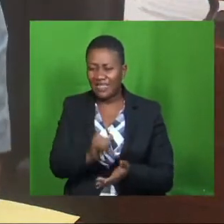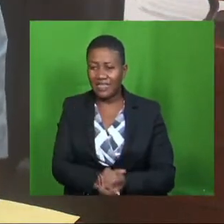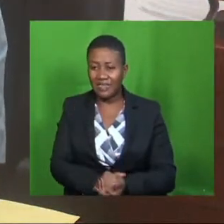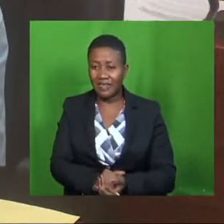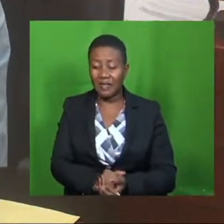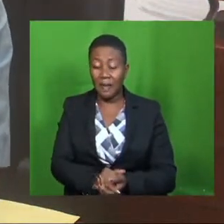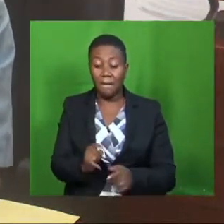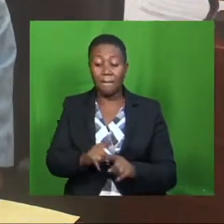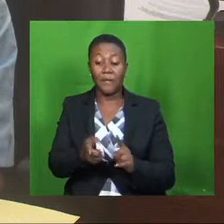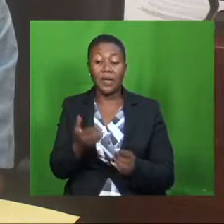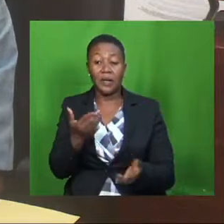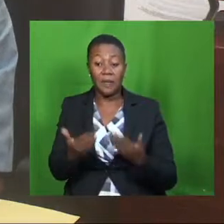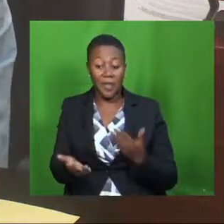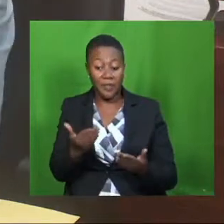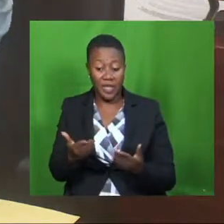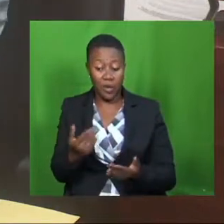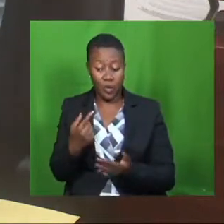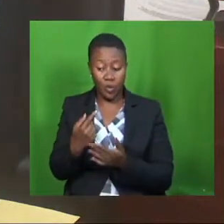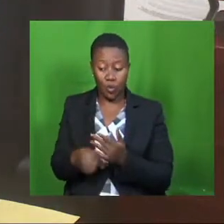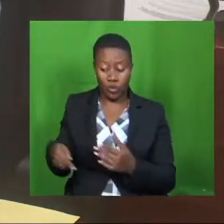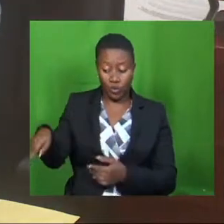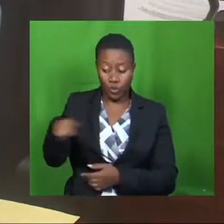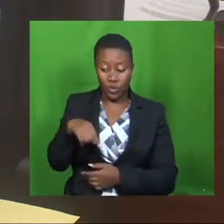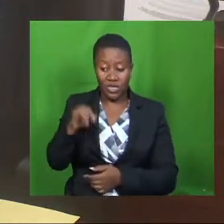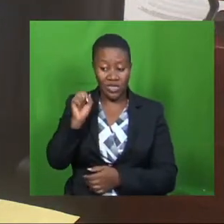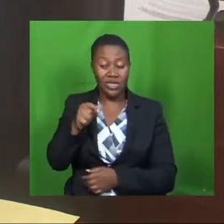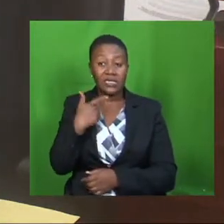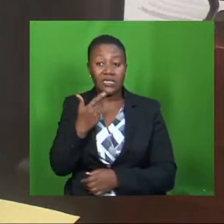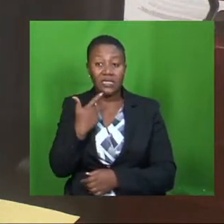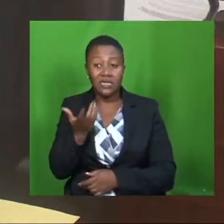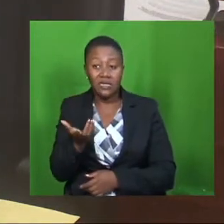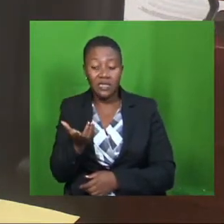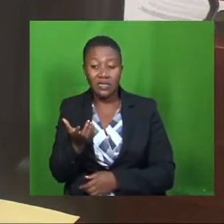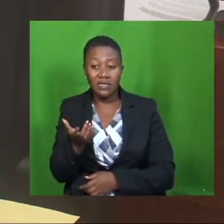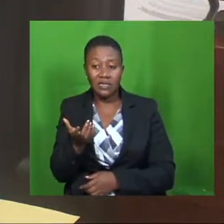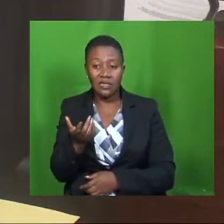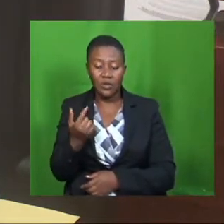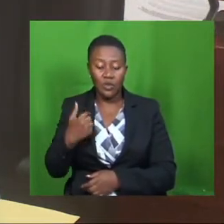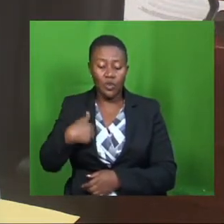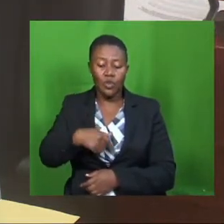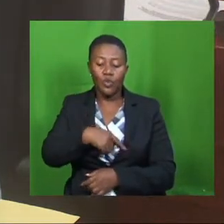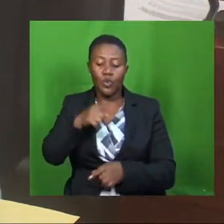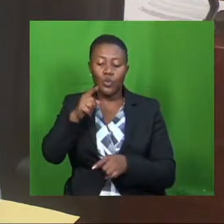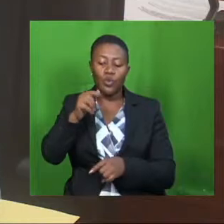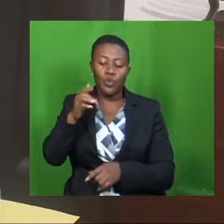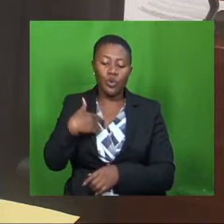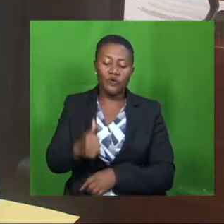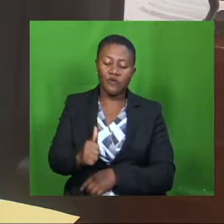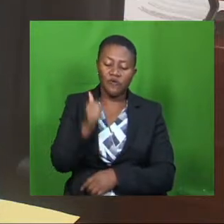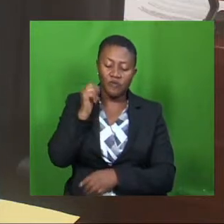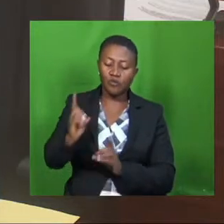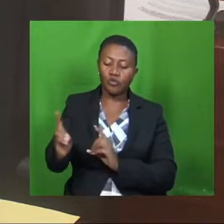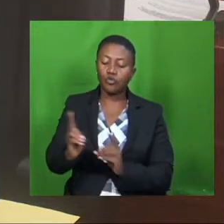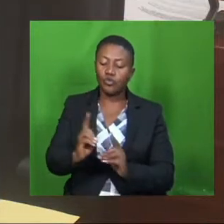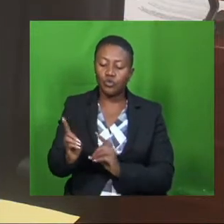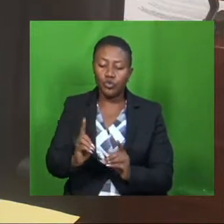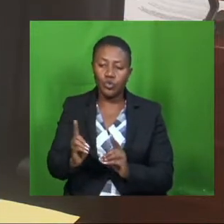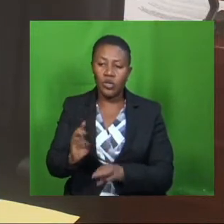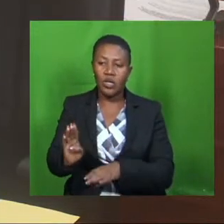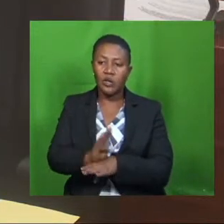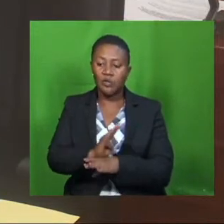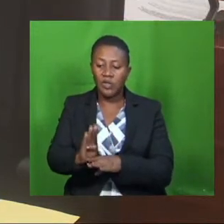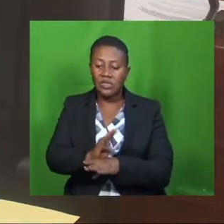now. Don't let any pretenders mislead you. But the fact will come out. The